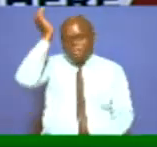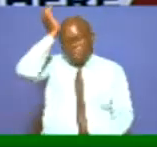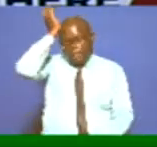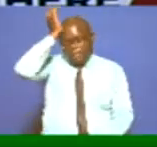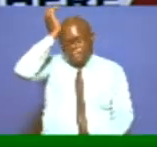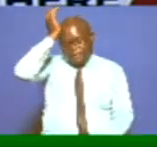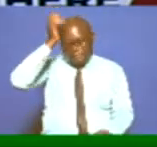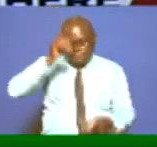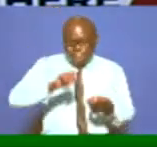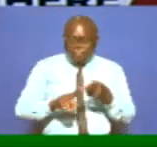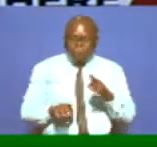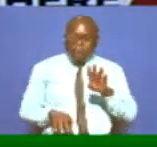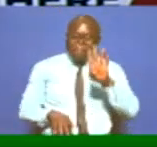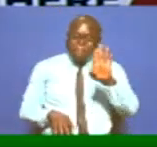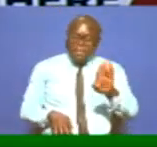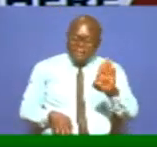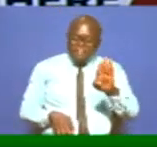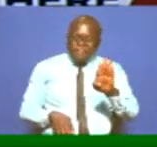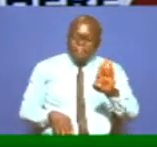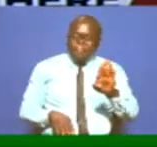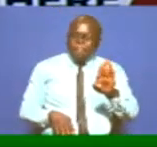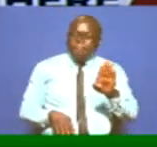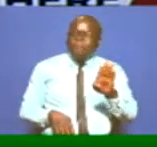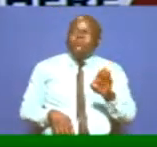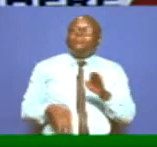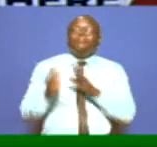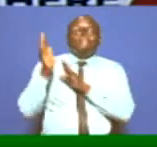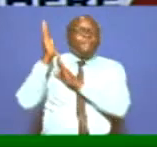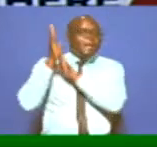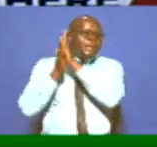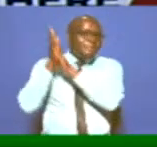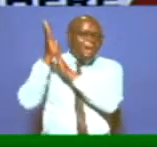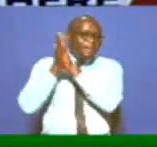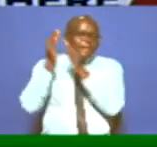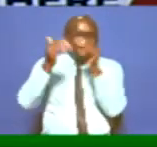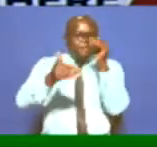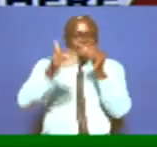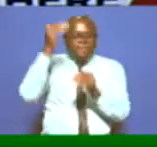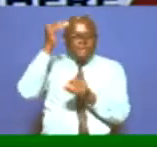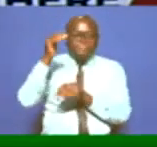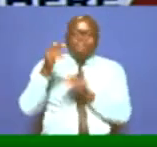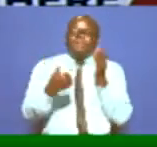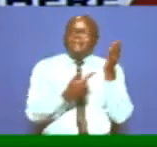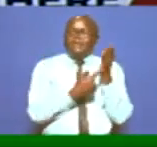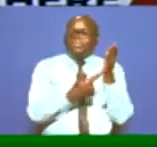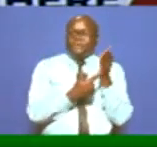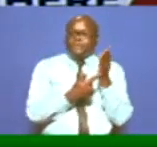B. Ted and Kimathi University of Technology. C.